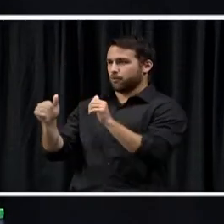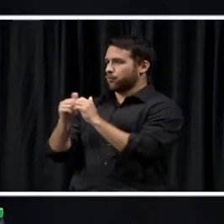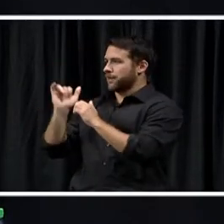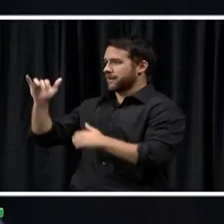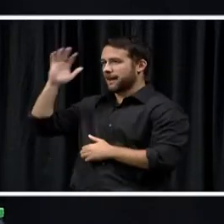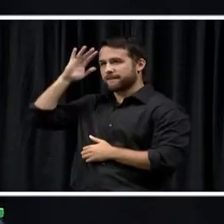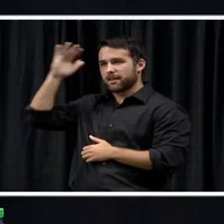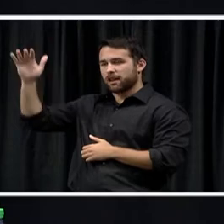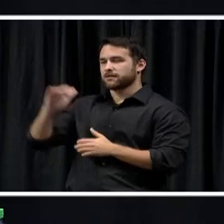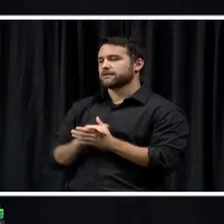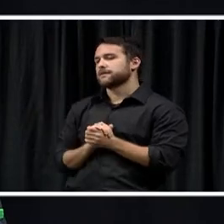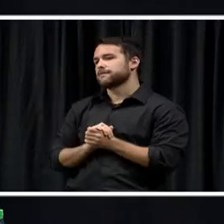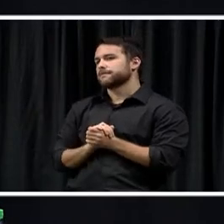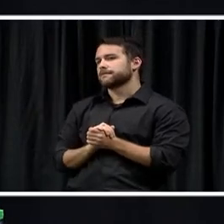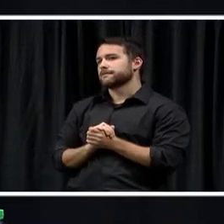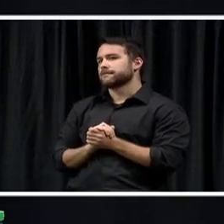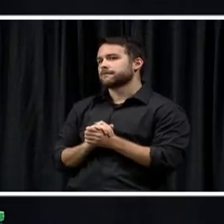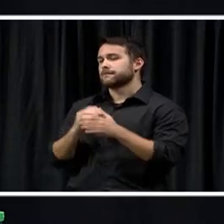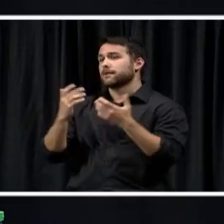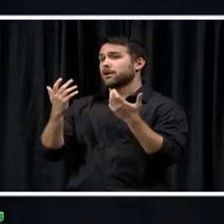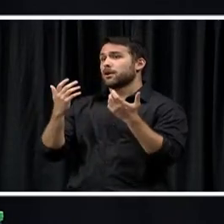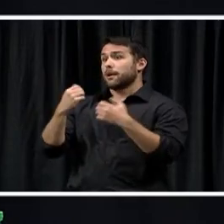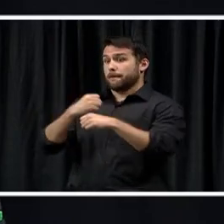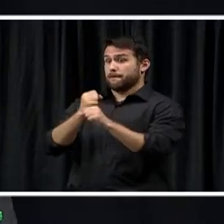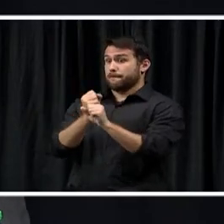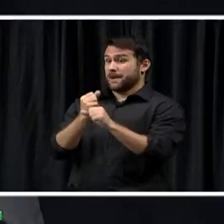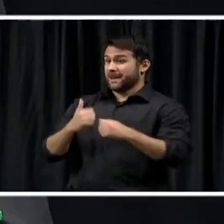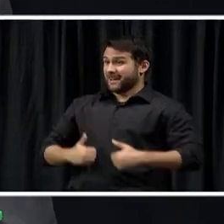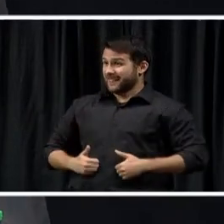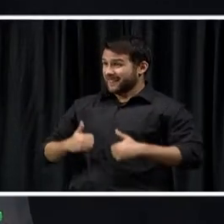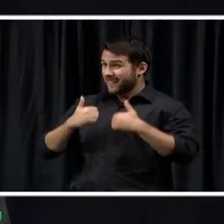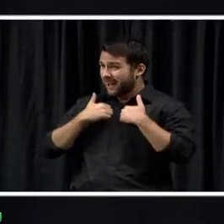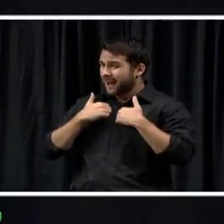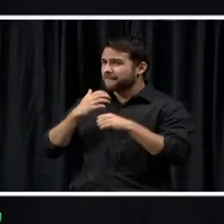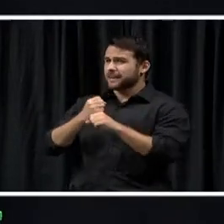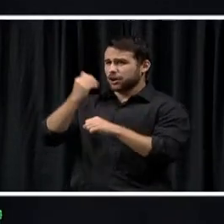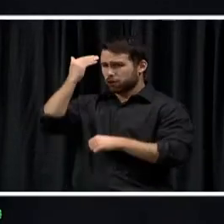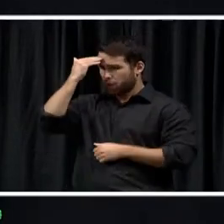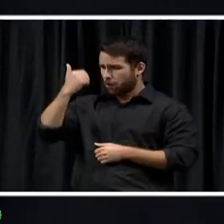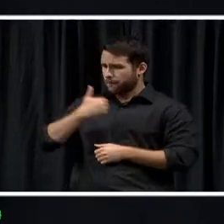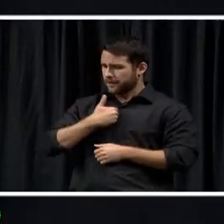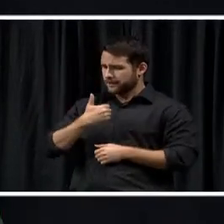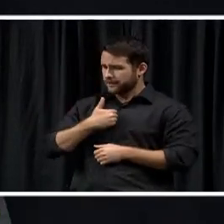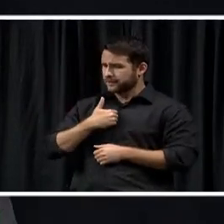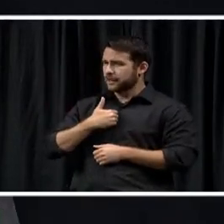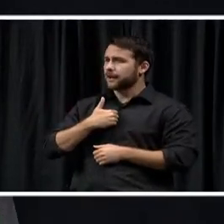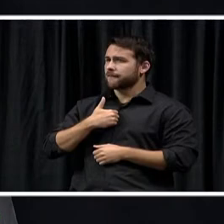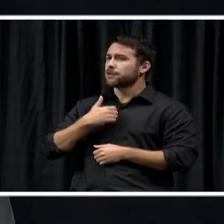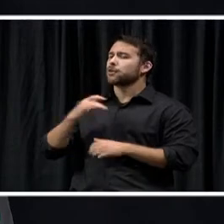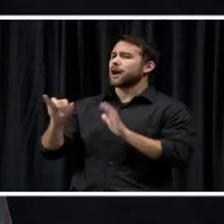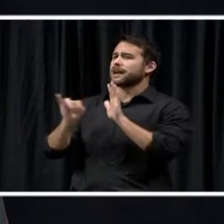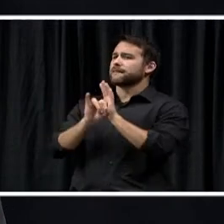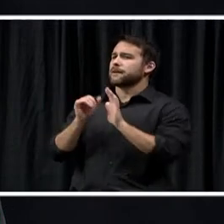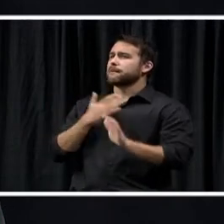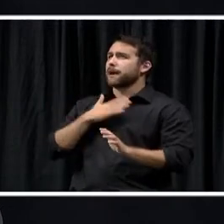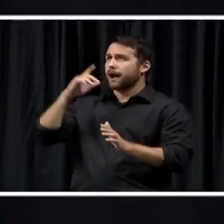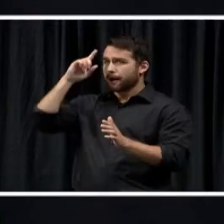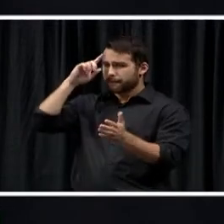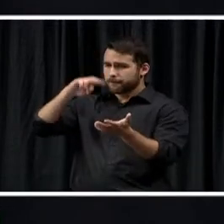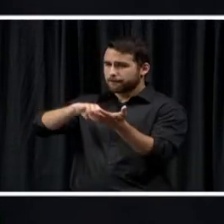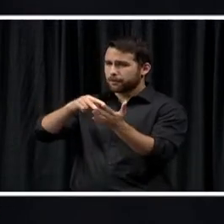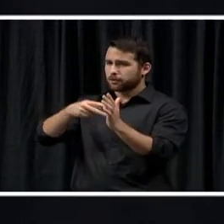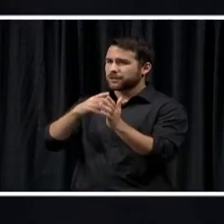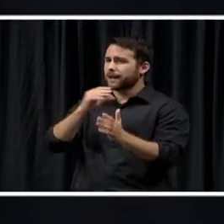philosophy. To me, making a life meant getting to know myself well enough to identify my purpose and